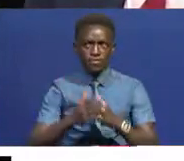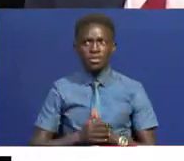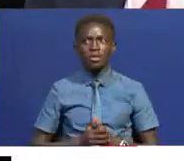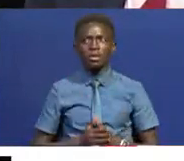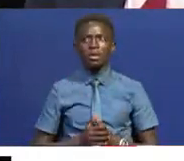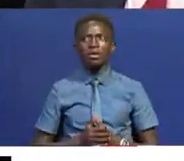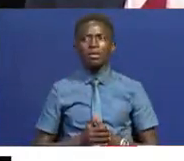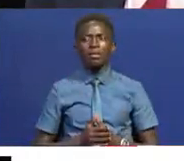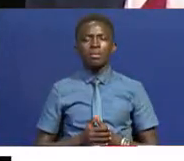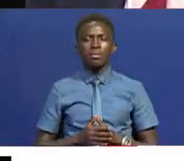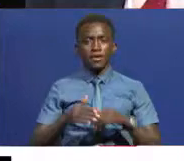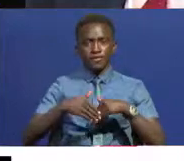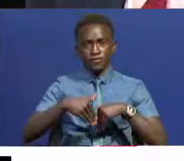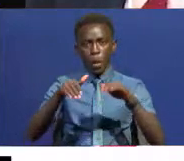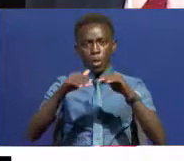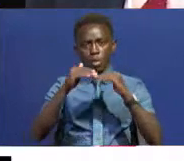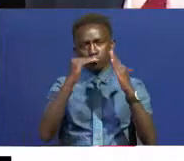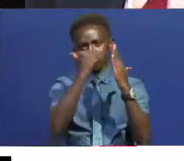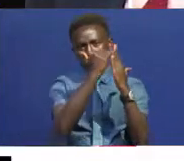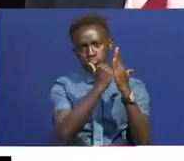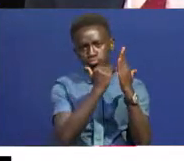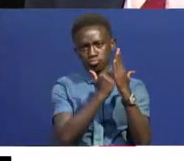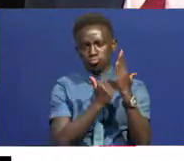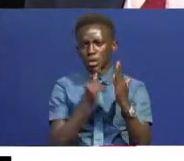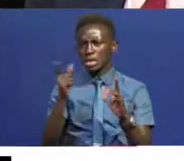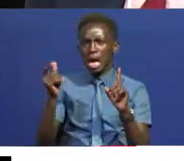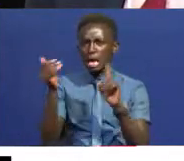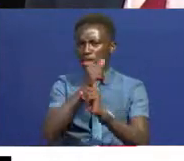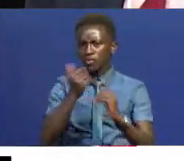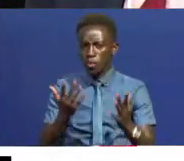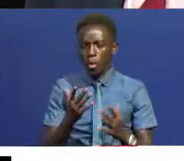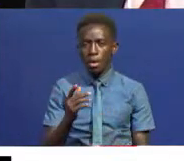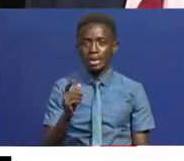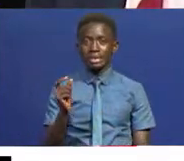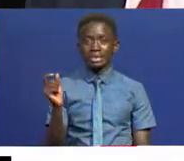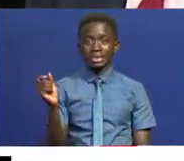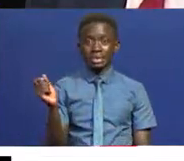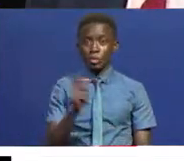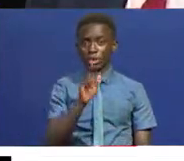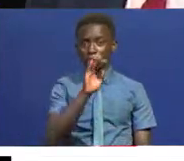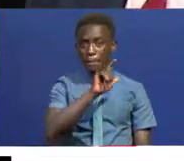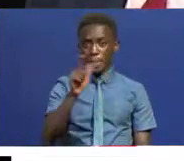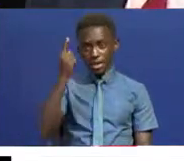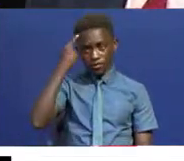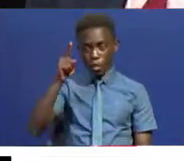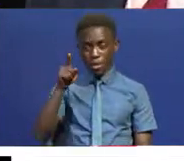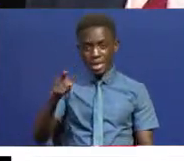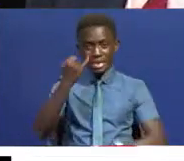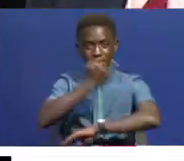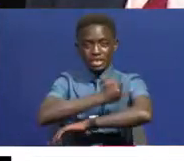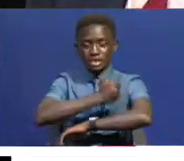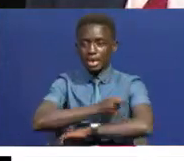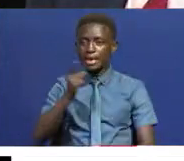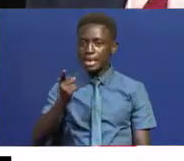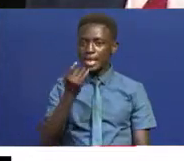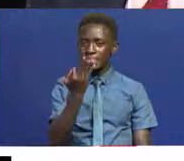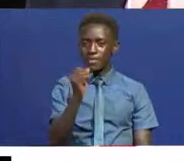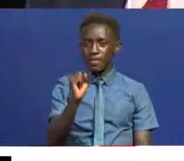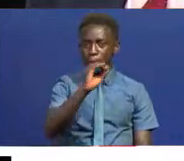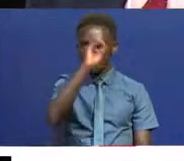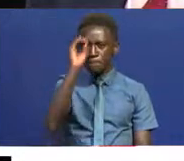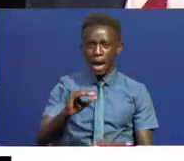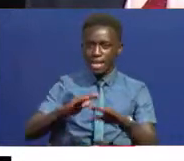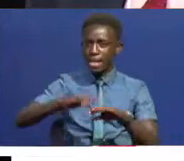is what they have achieved so far. The wage bill for these institutions has not been more than 35% ratio